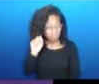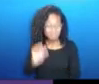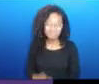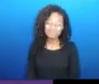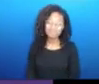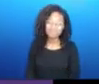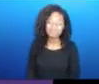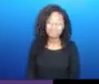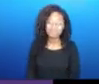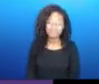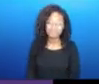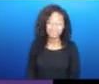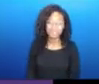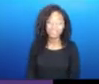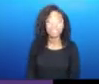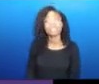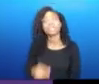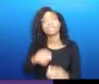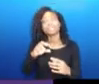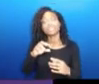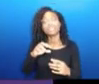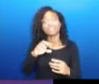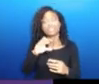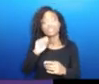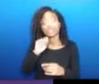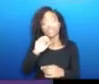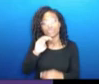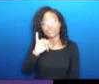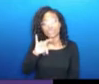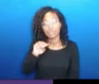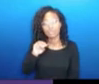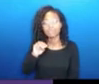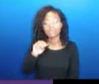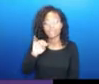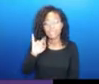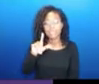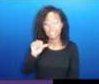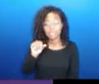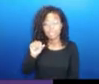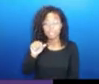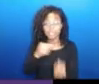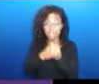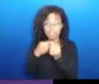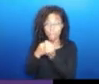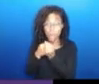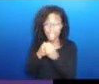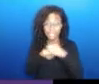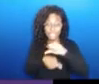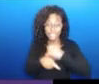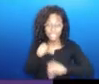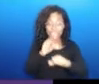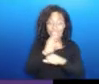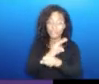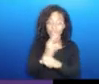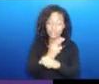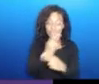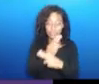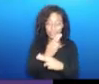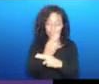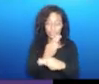especially in social media, when we're supporting one another, let's use the hashtag